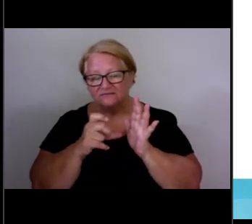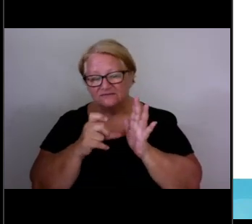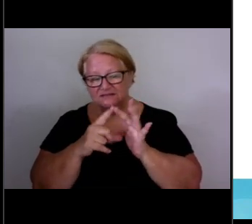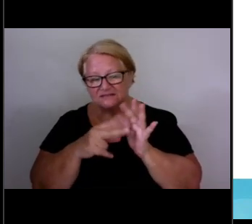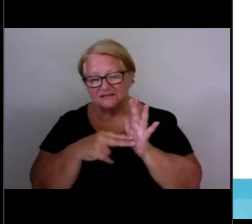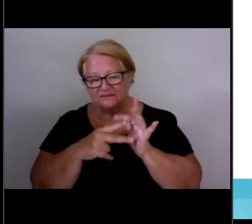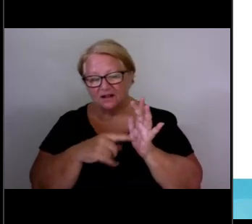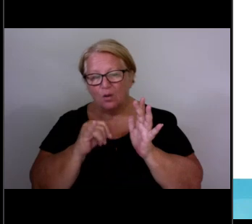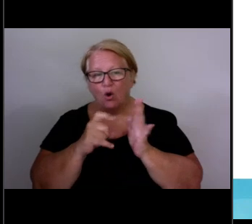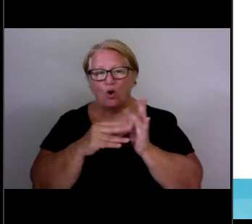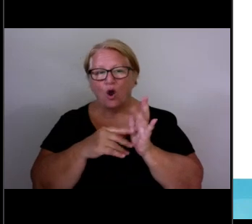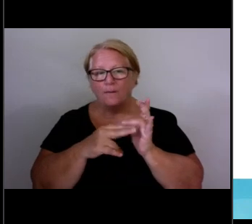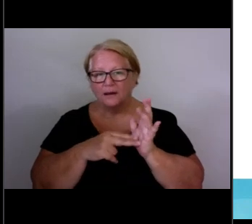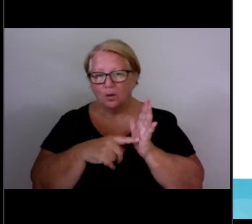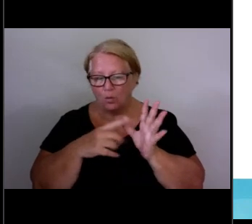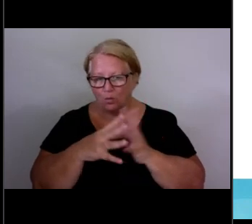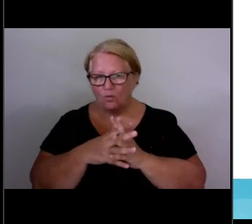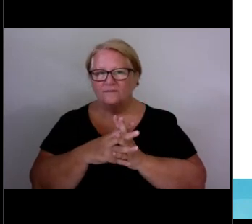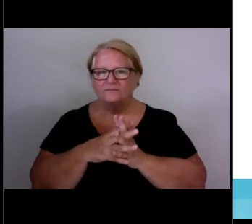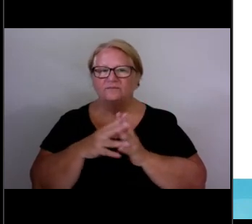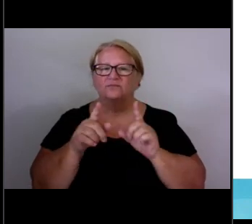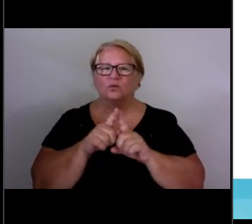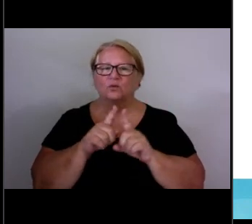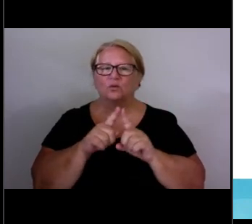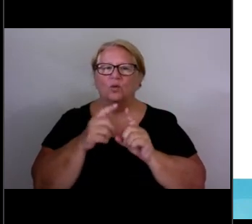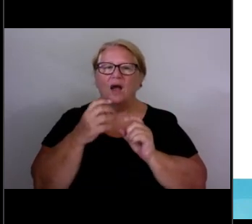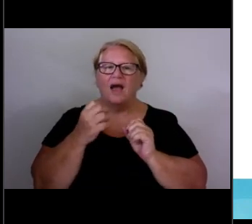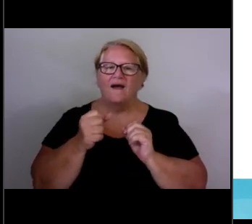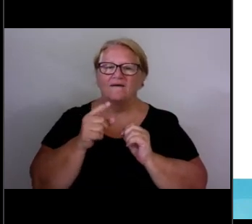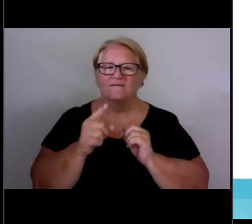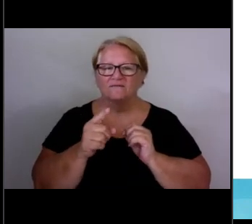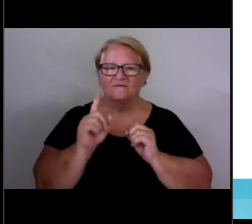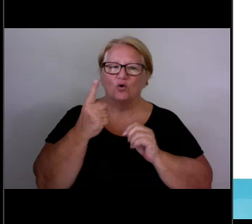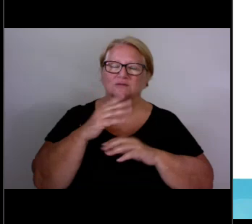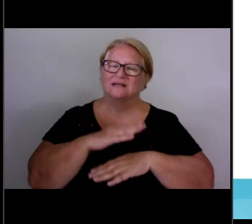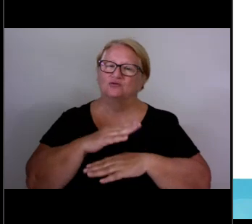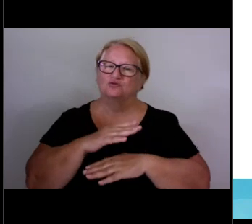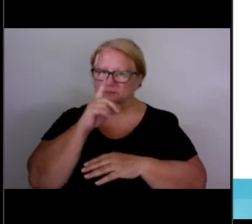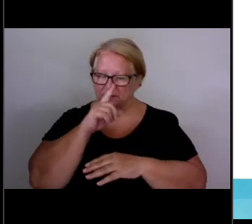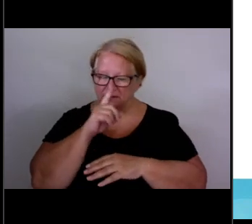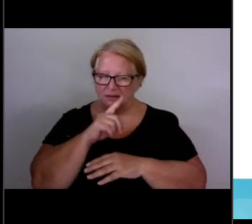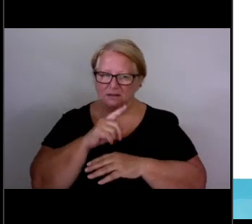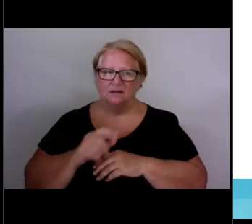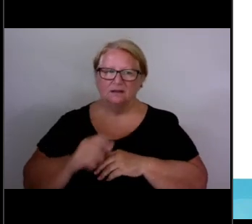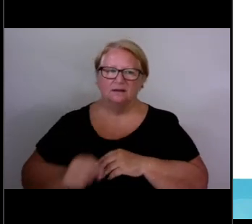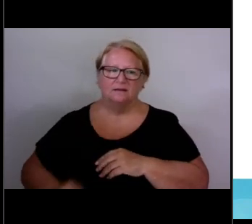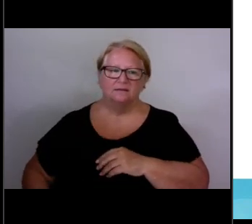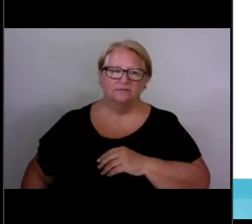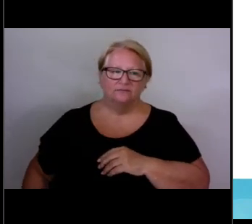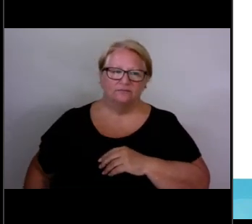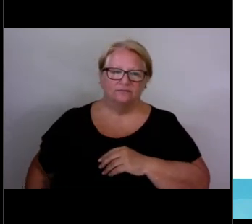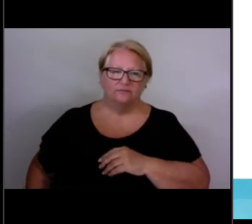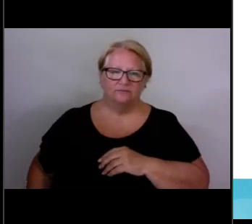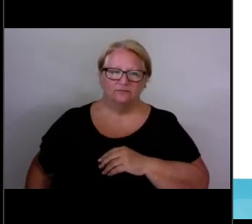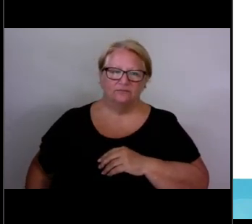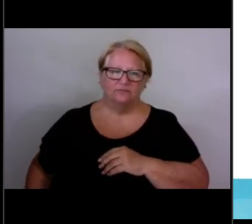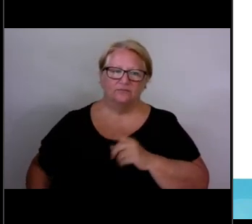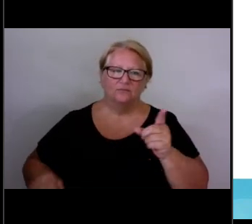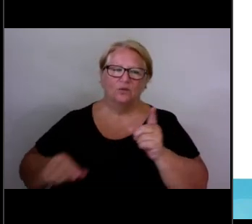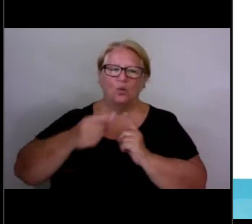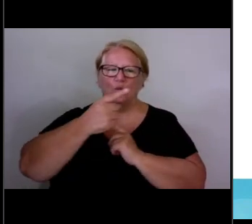phone number. We also have a priority phone line for First Nations people. And so those calls to the 1300